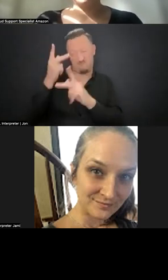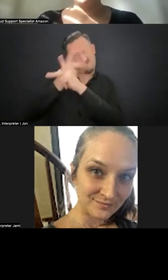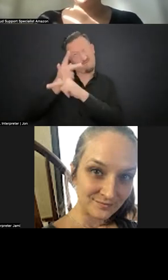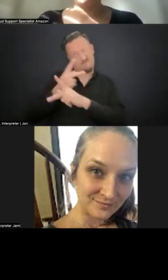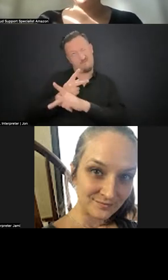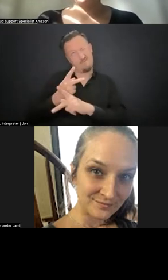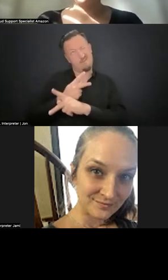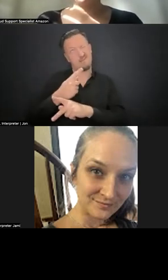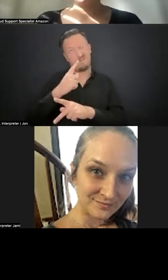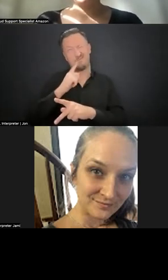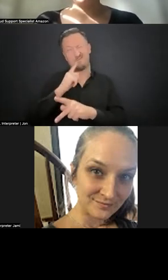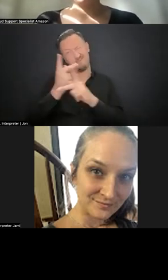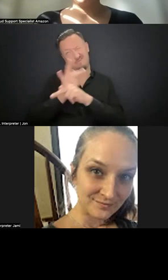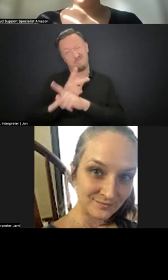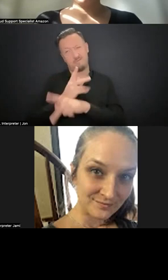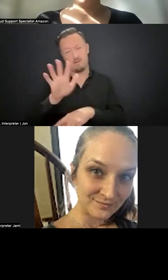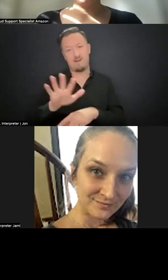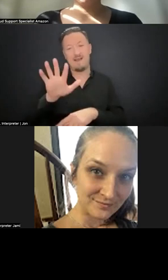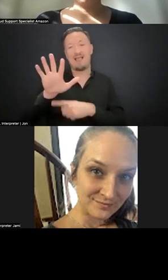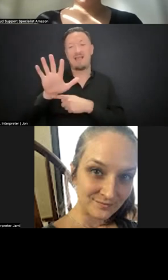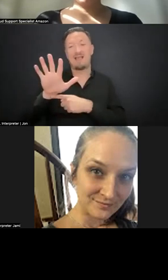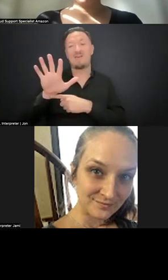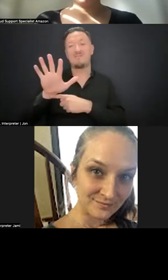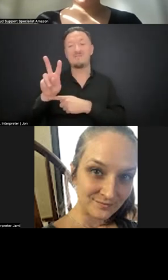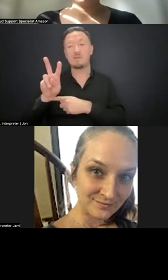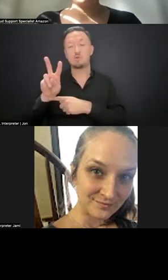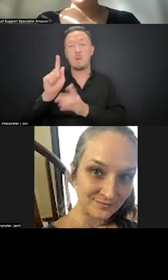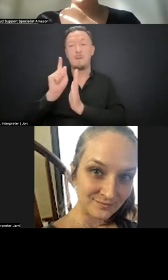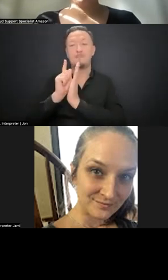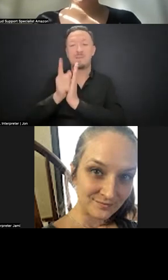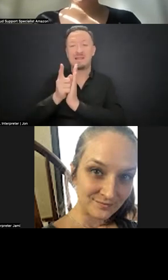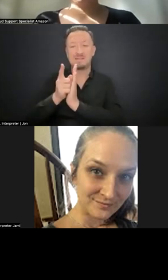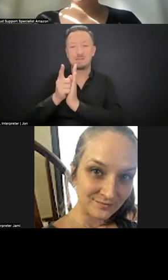52 minutes of downtime per year.